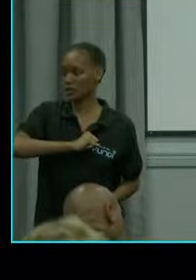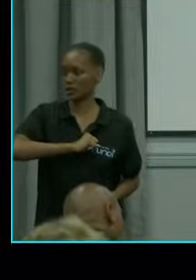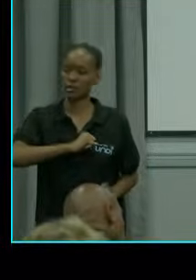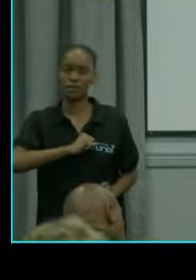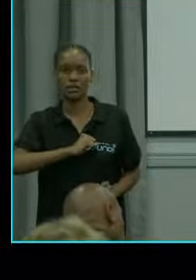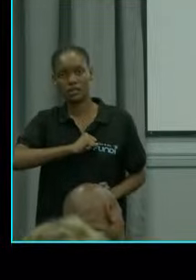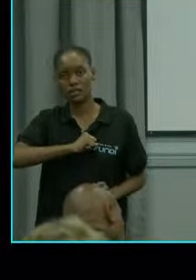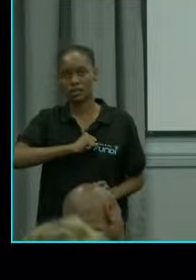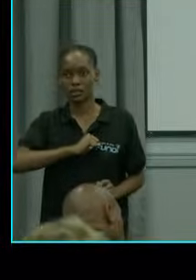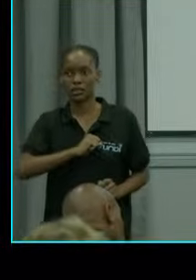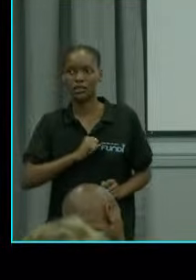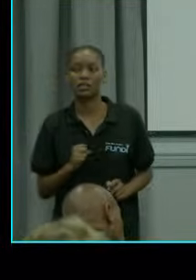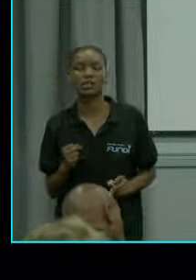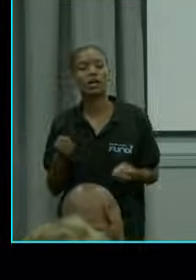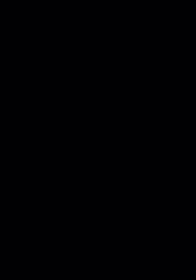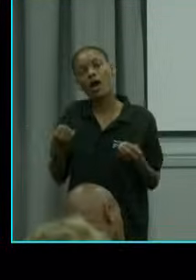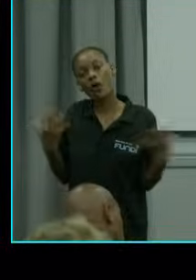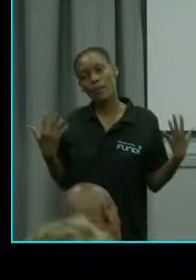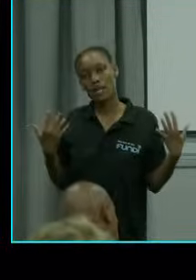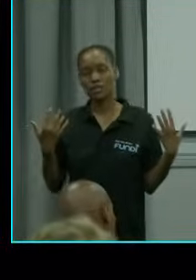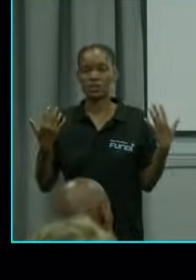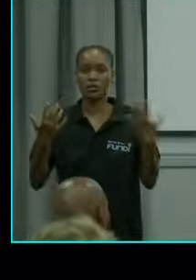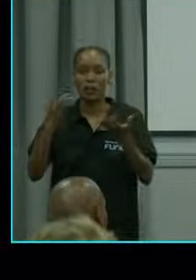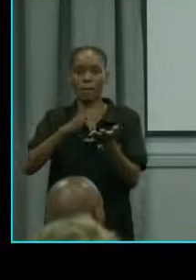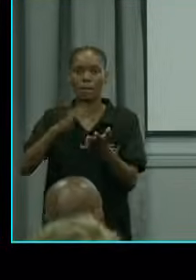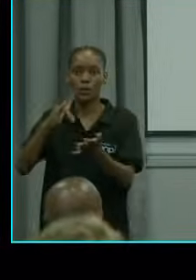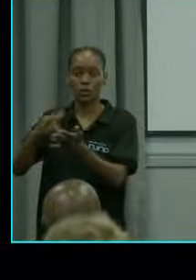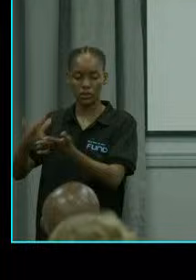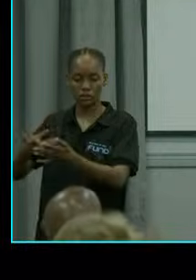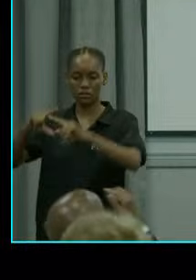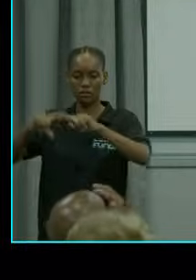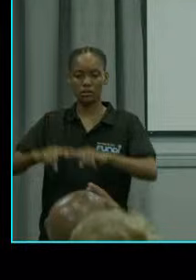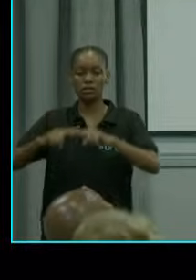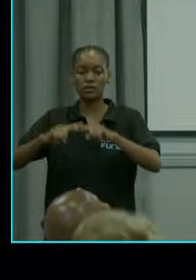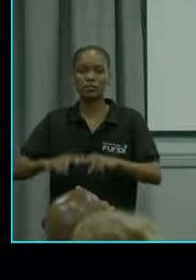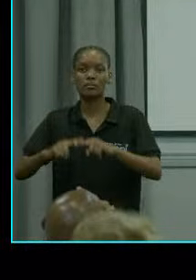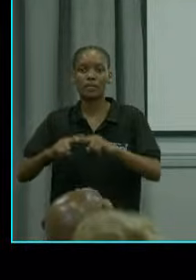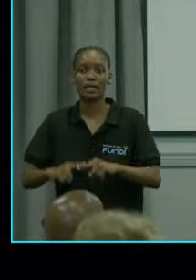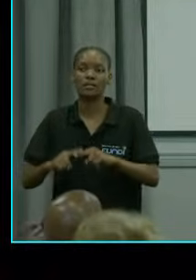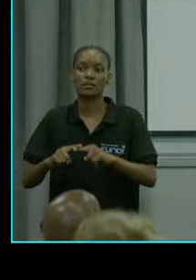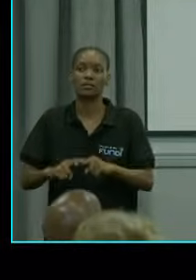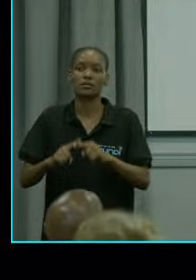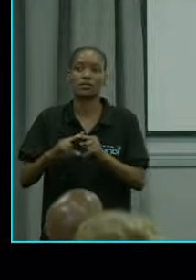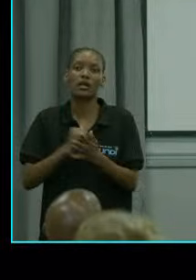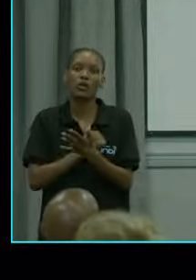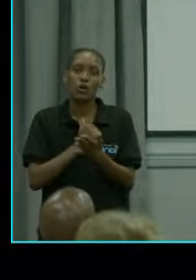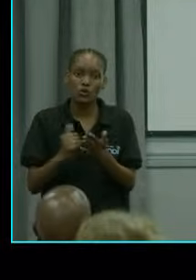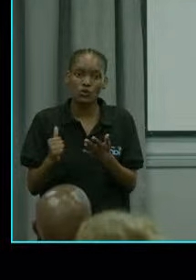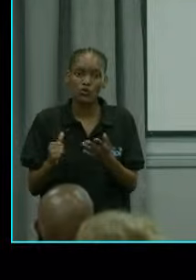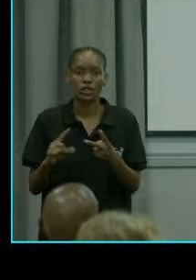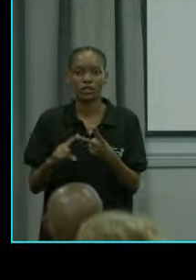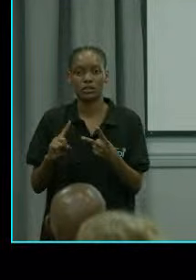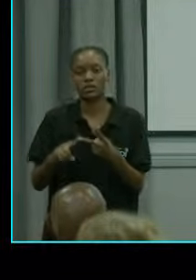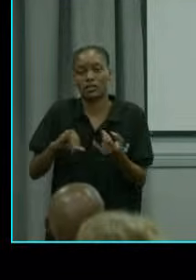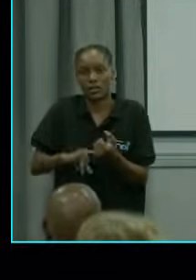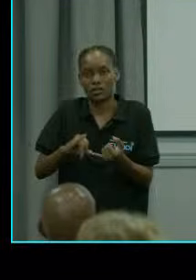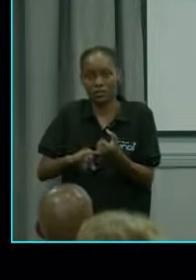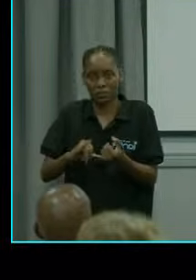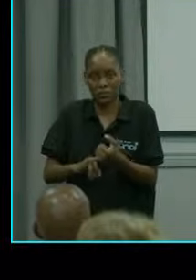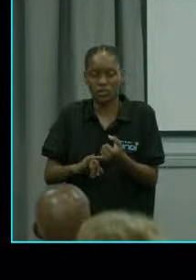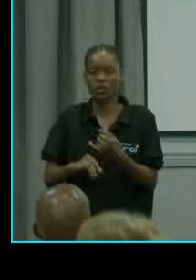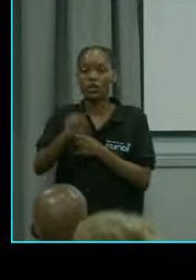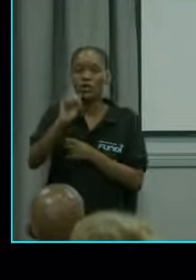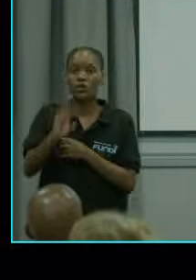the number of posts depending on enrollment and number of subjects. So in